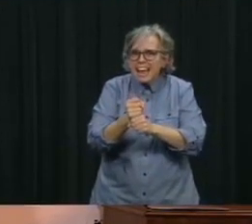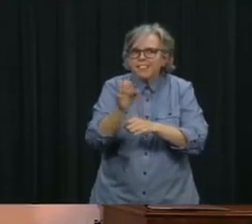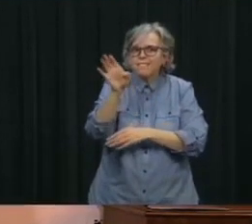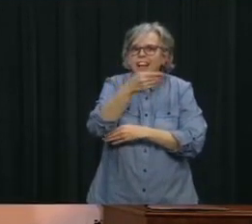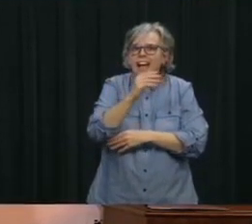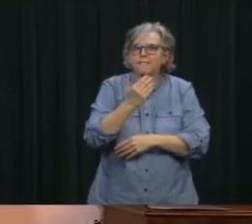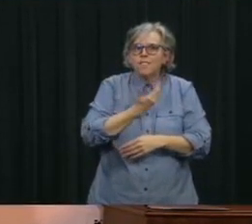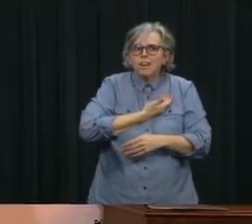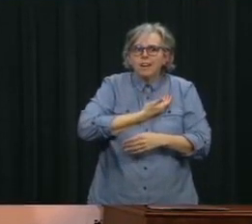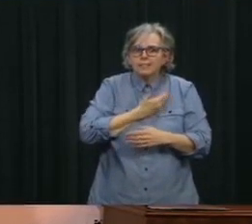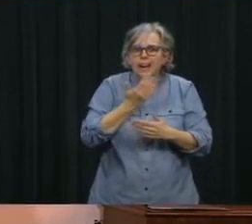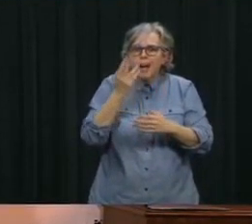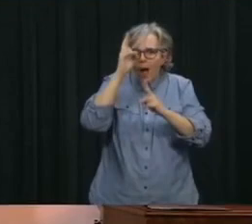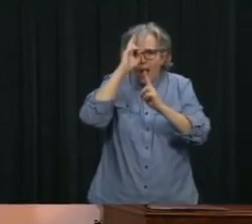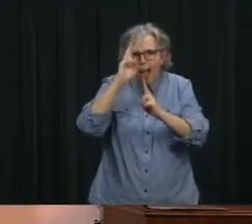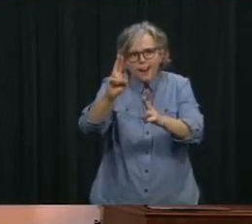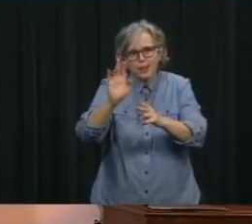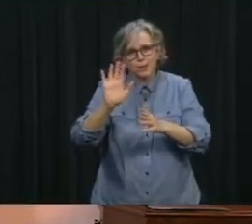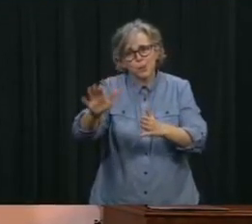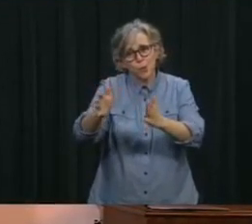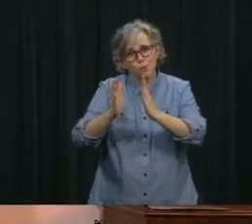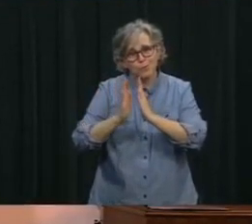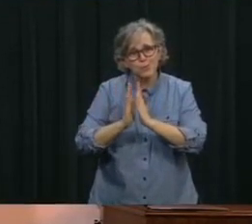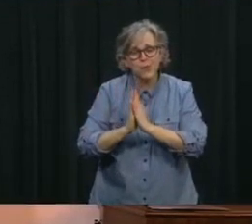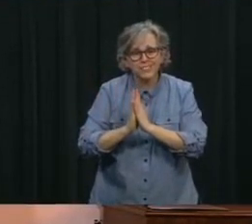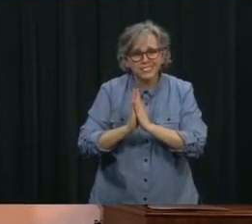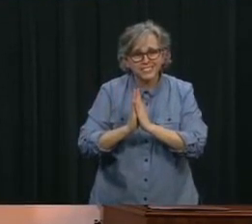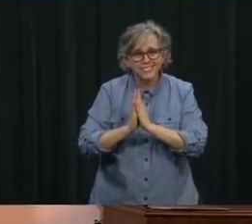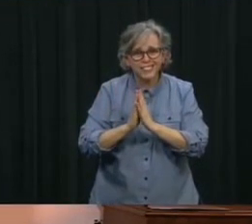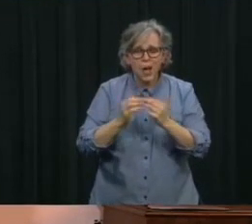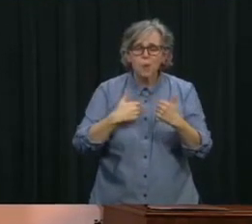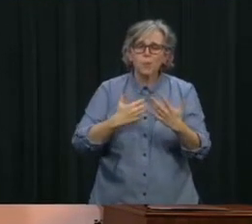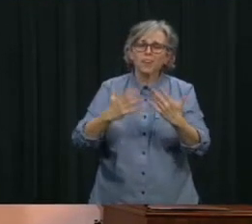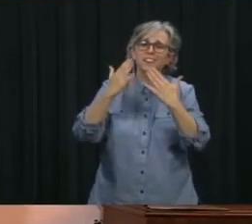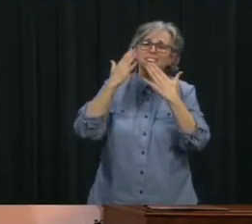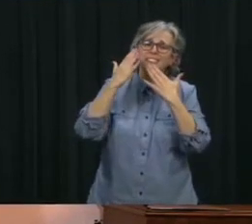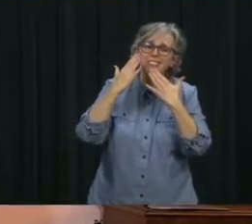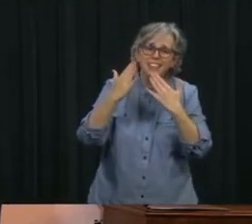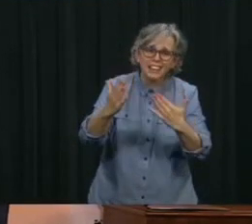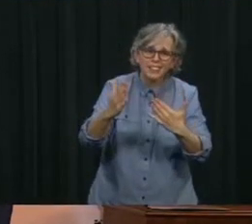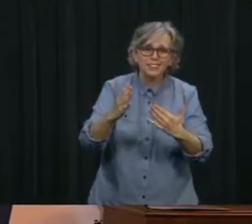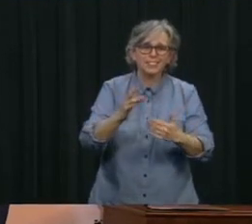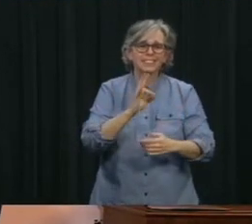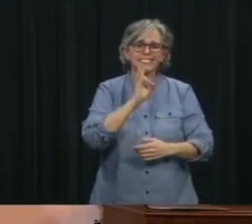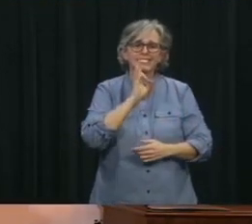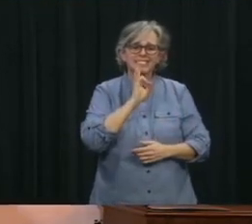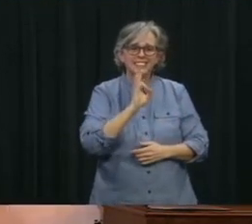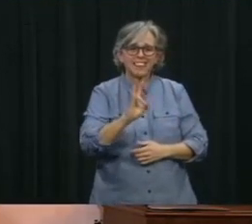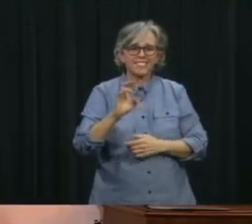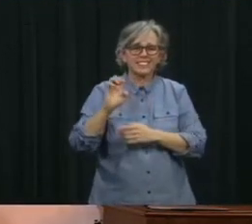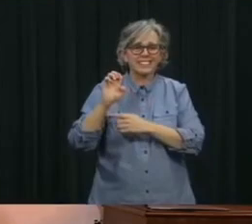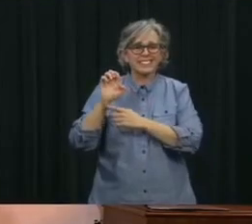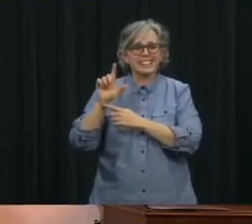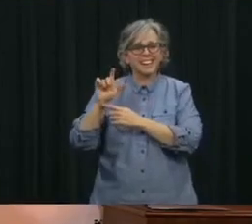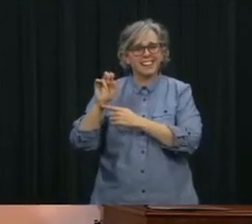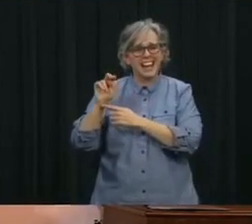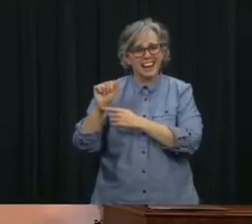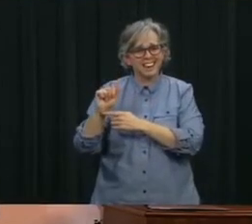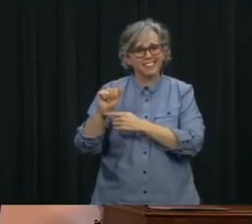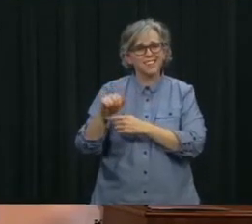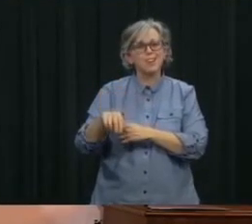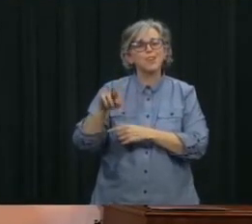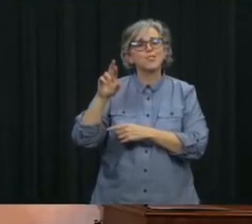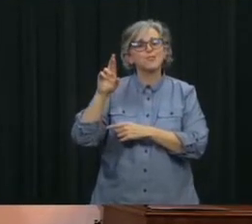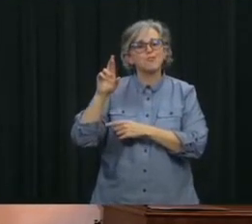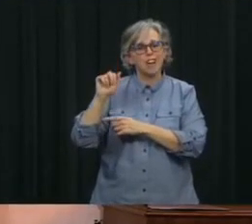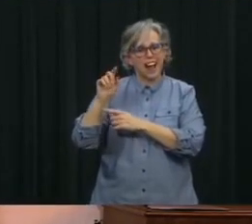your request. So I would like to thank 7-year-old Elena in Radnor, Ohio, for